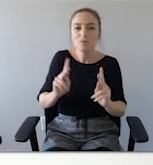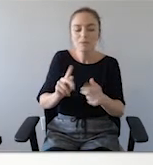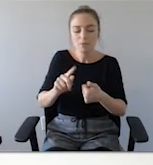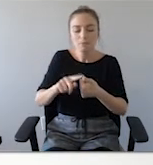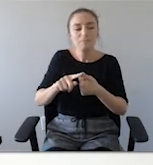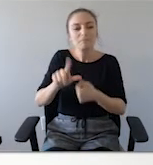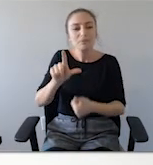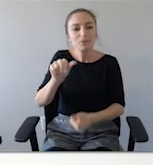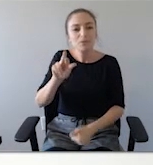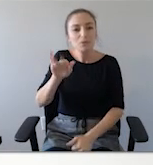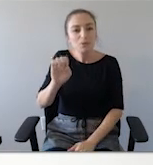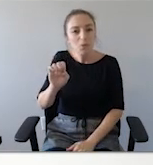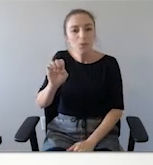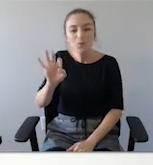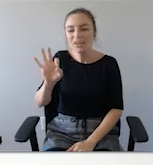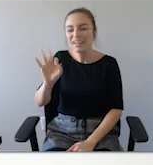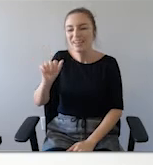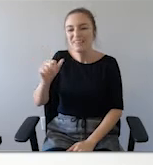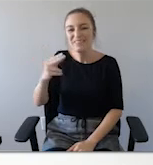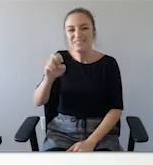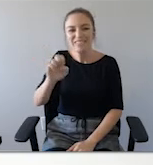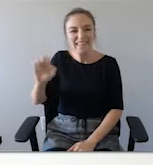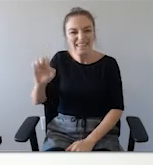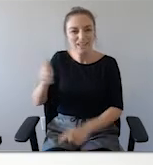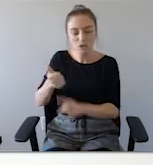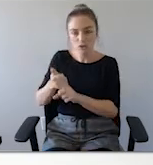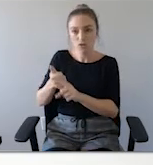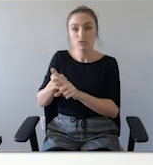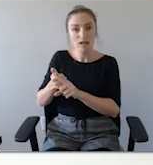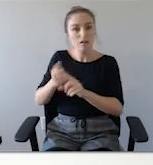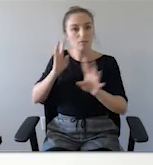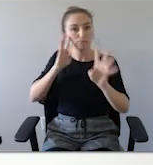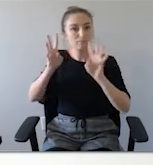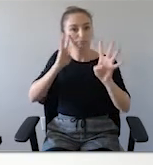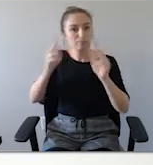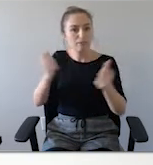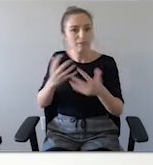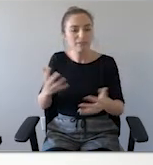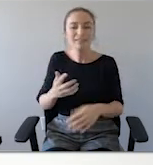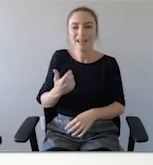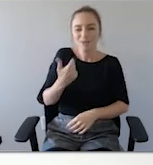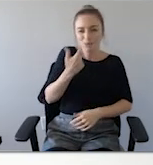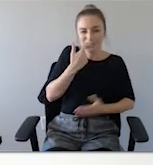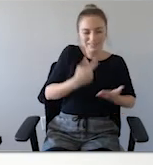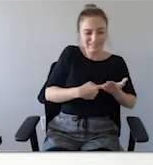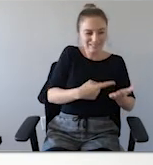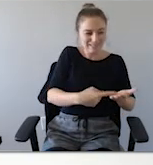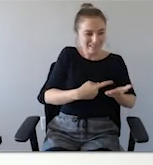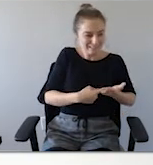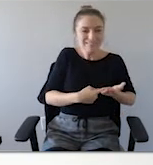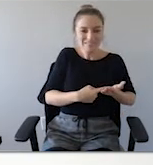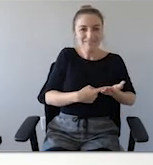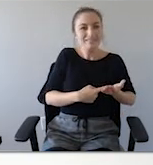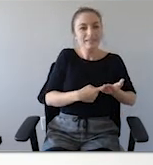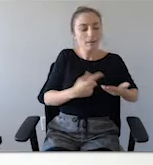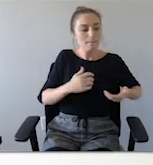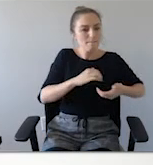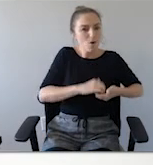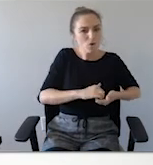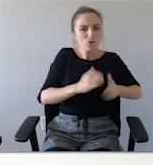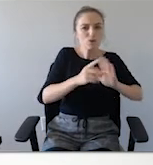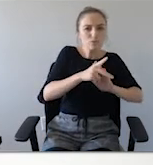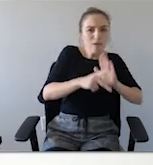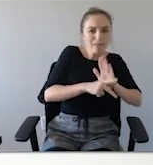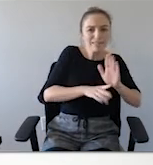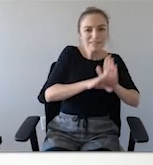together. And I was talking a few minutes ago to the group about partners in policymaking. This conference was